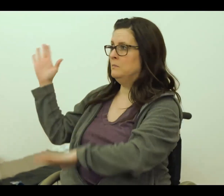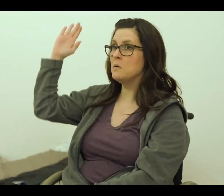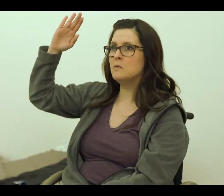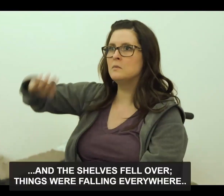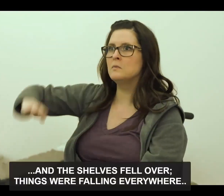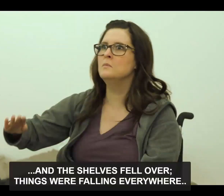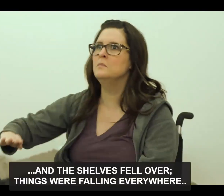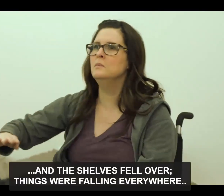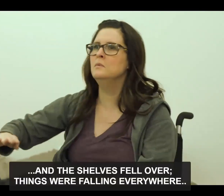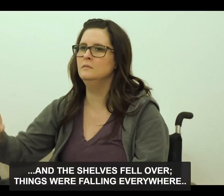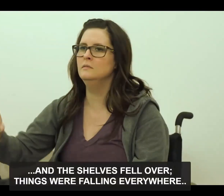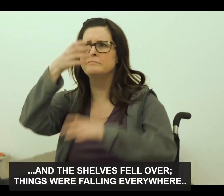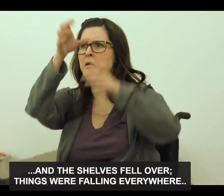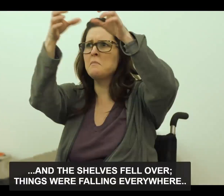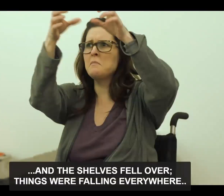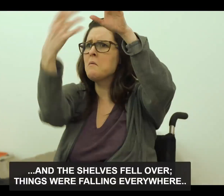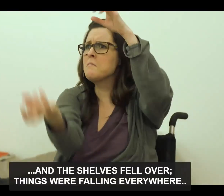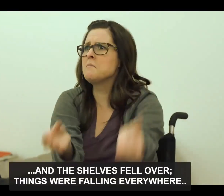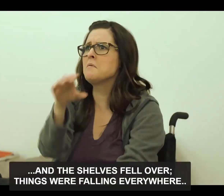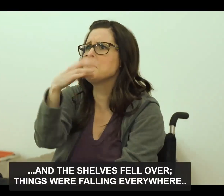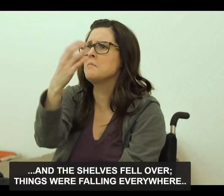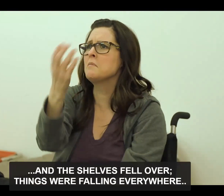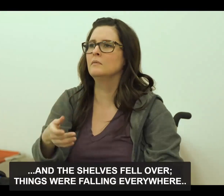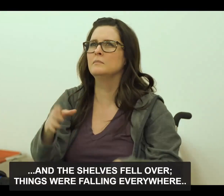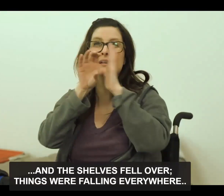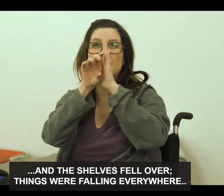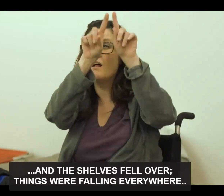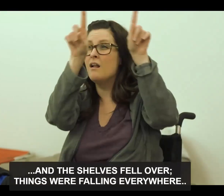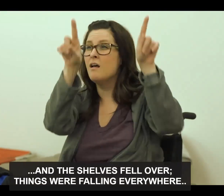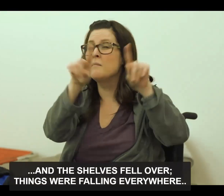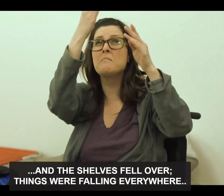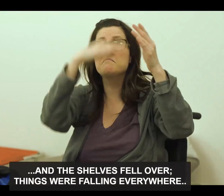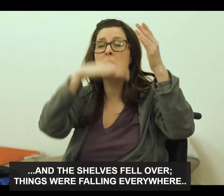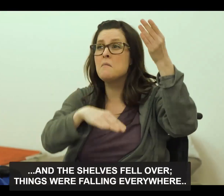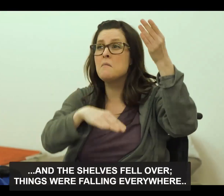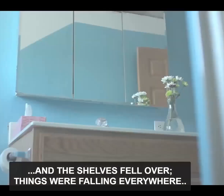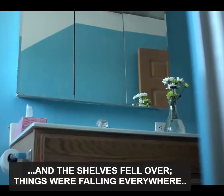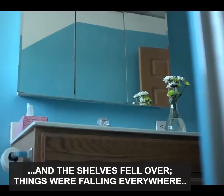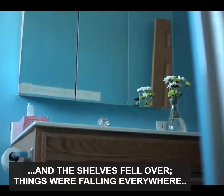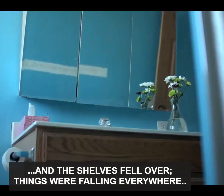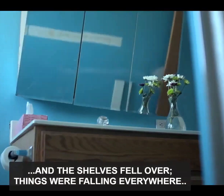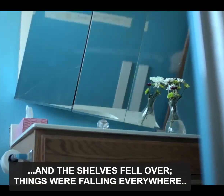And the shelves fell over. Things were falling everywhere.